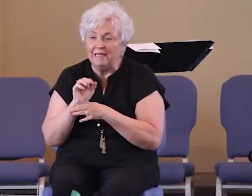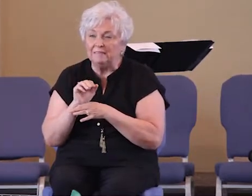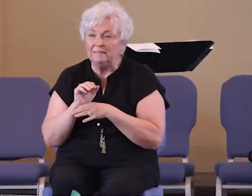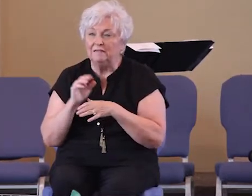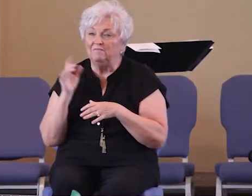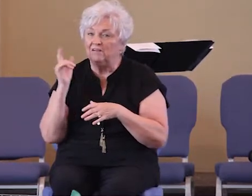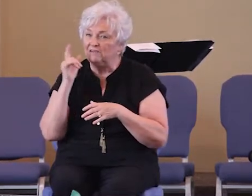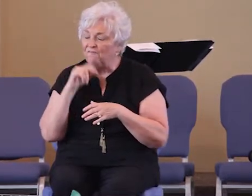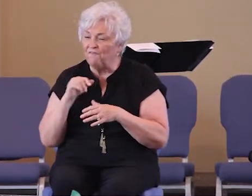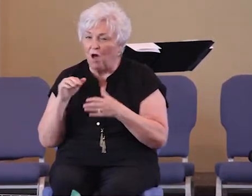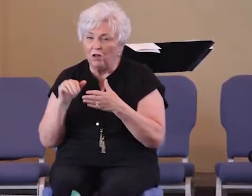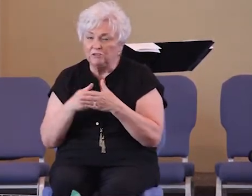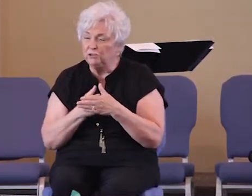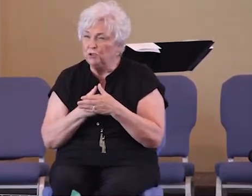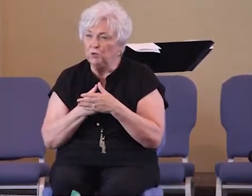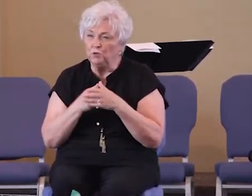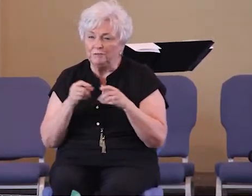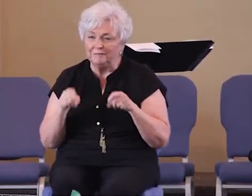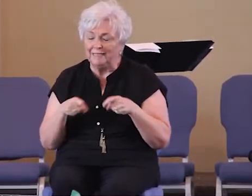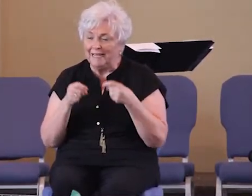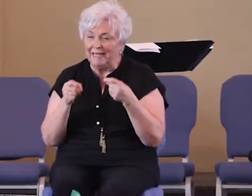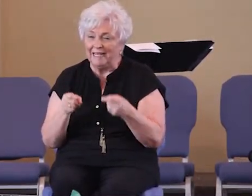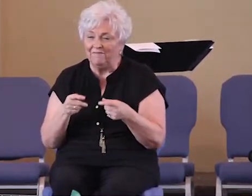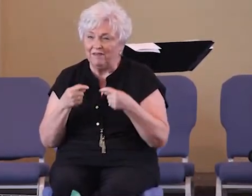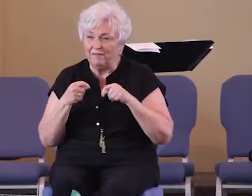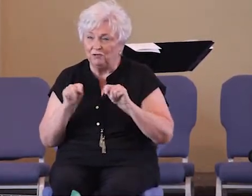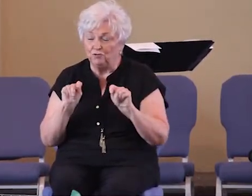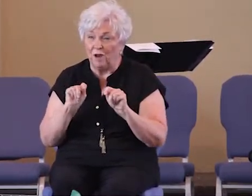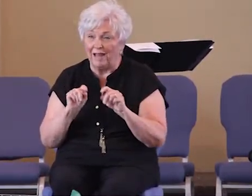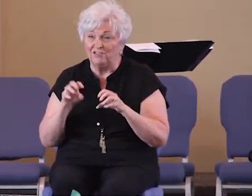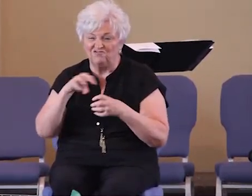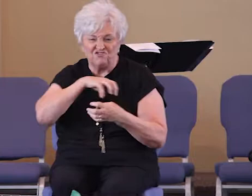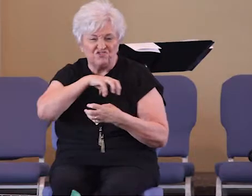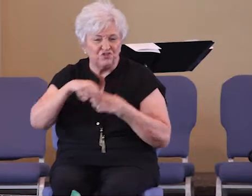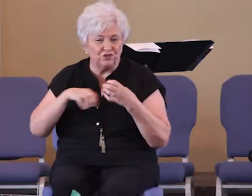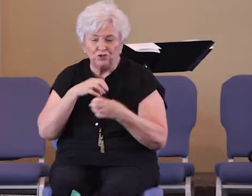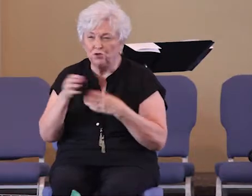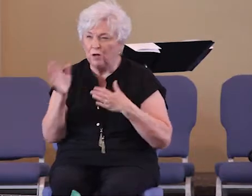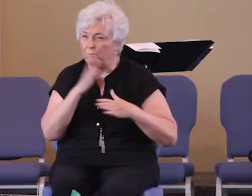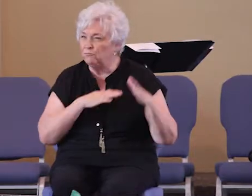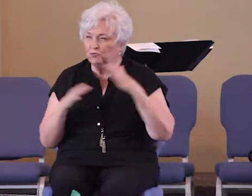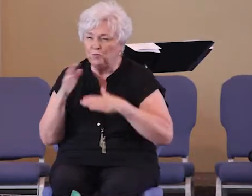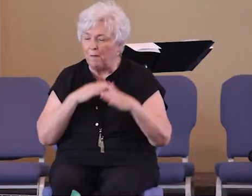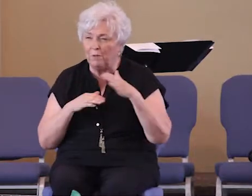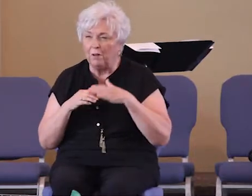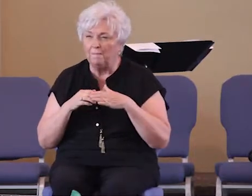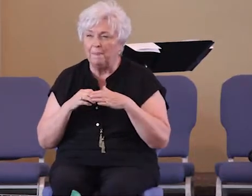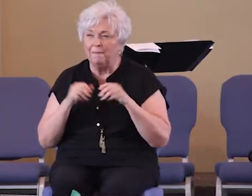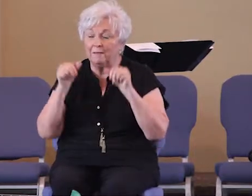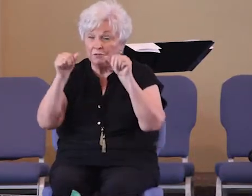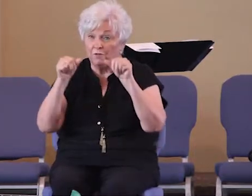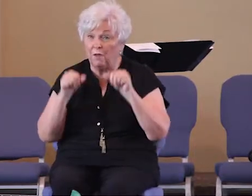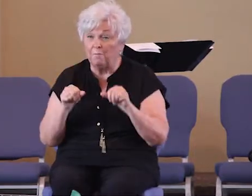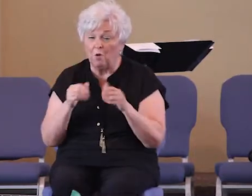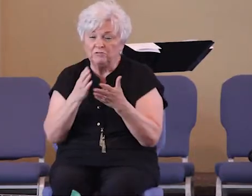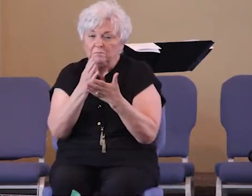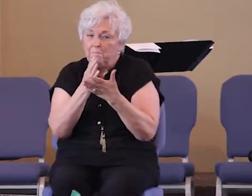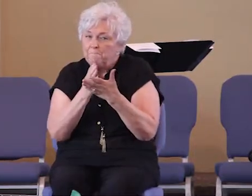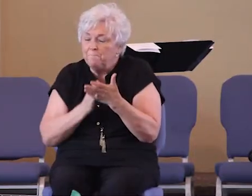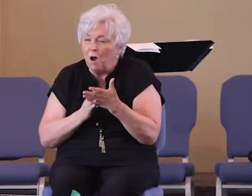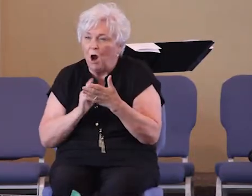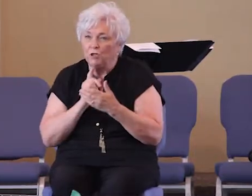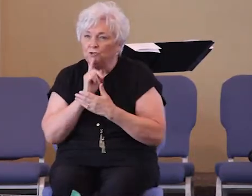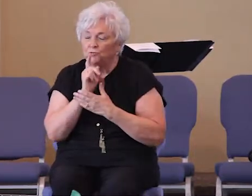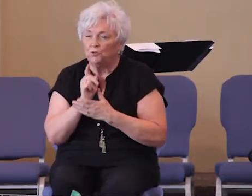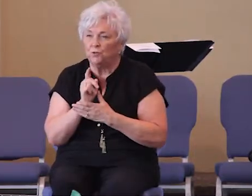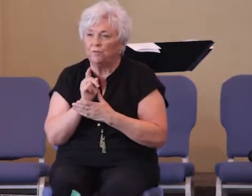People are trying to stir up trouble. And so they'll post a half-truth or they'll take something out of context. And